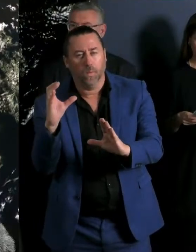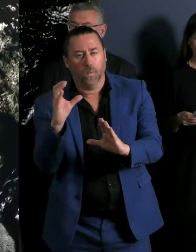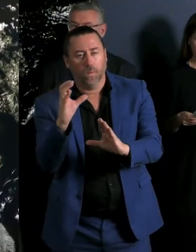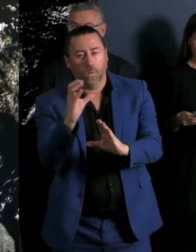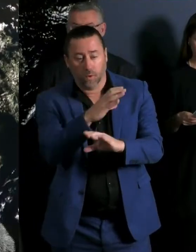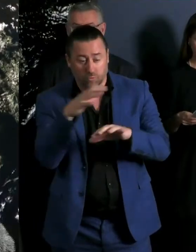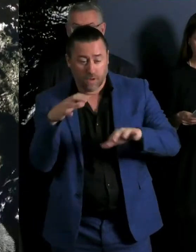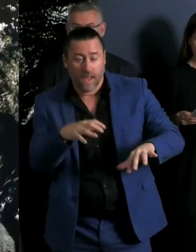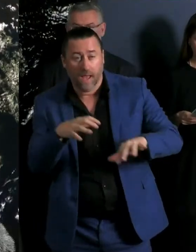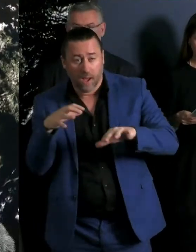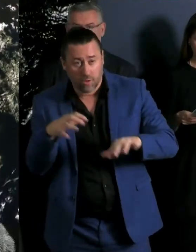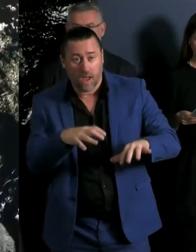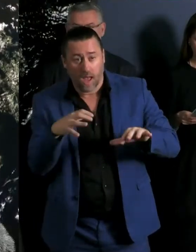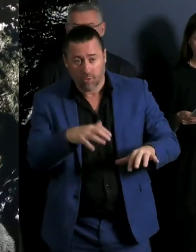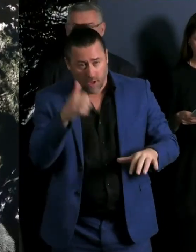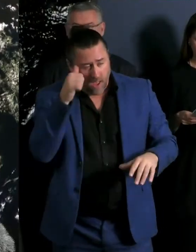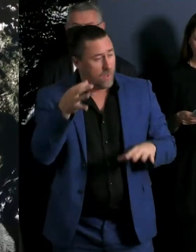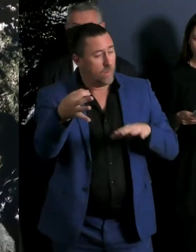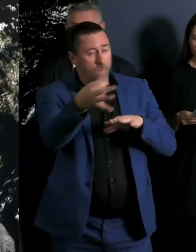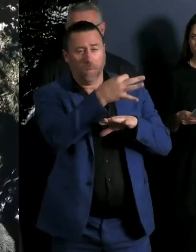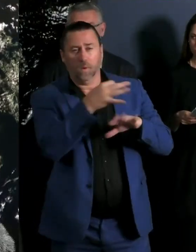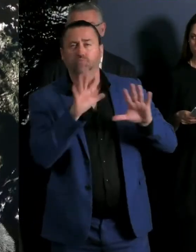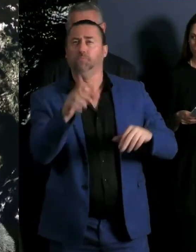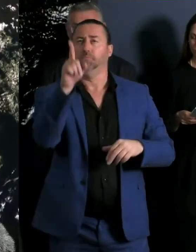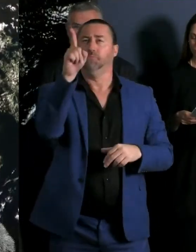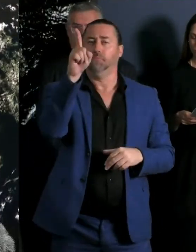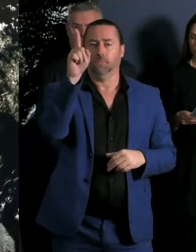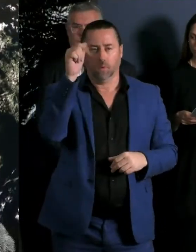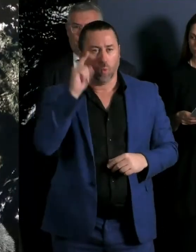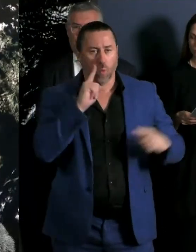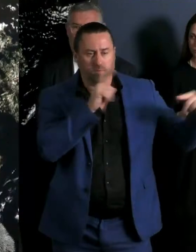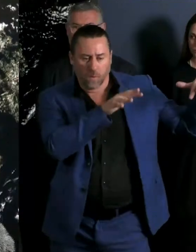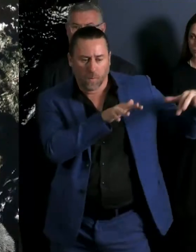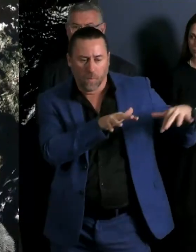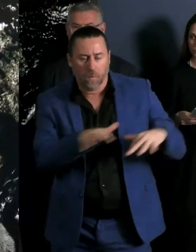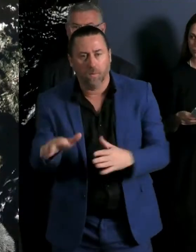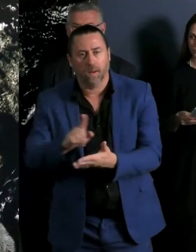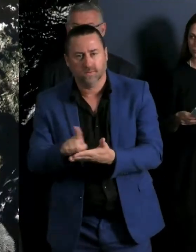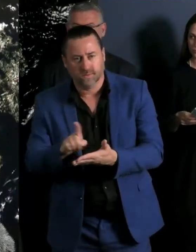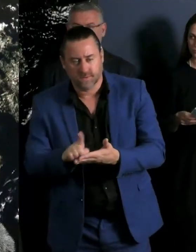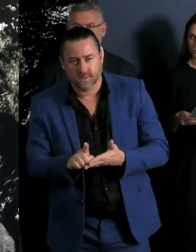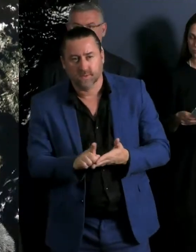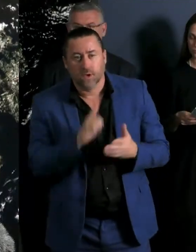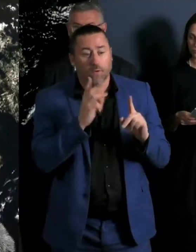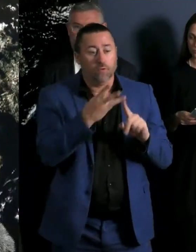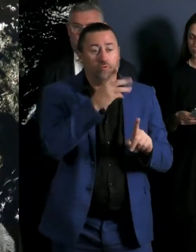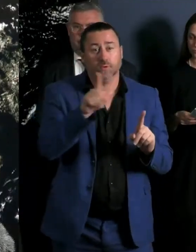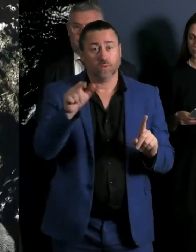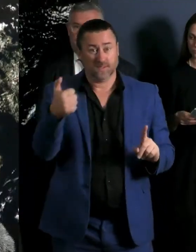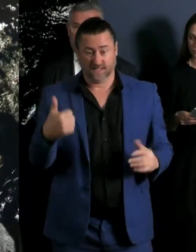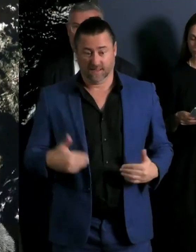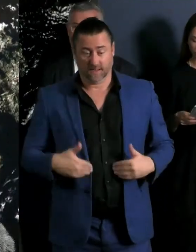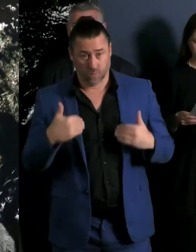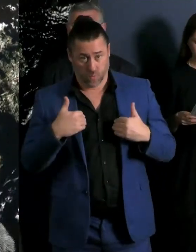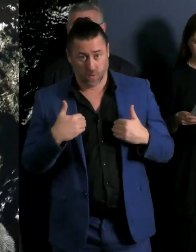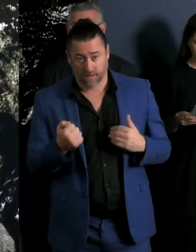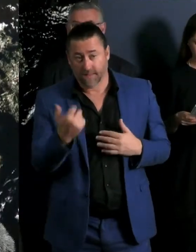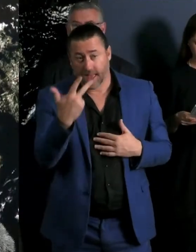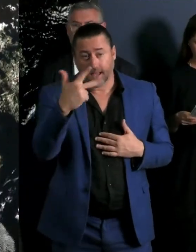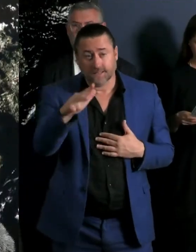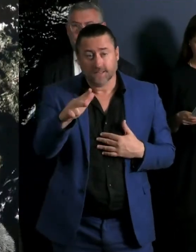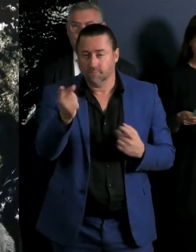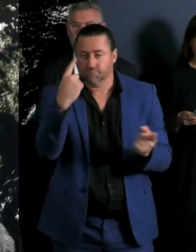its way through the river systems. Between 3 p.m. yesterday and 6 a.m. today, SES have responded to more than 80 calls